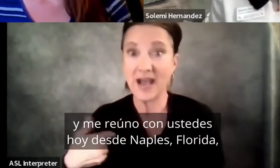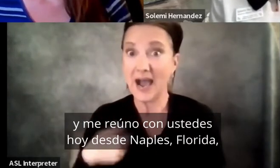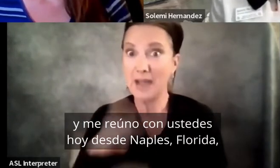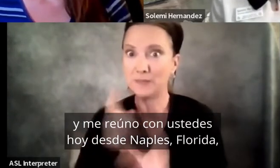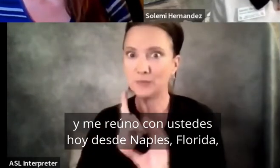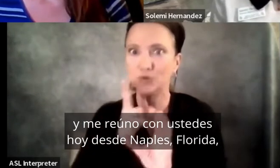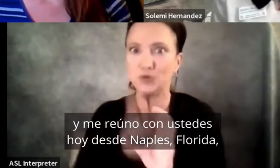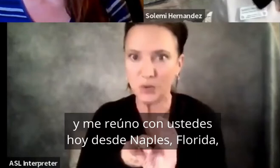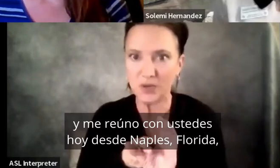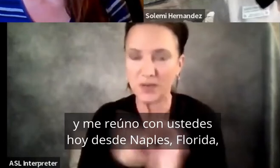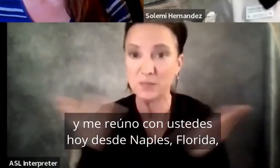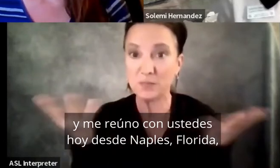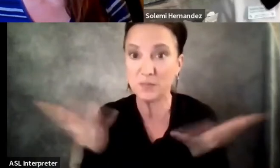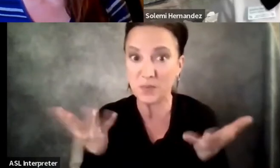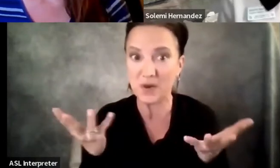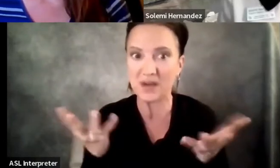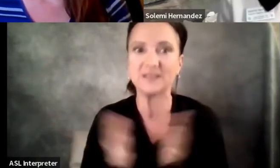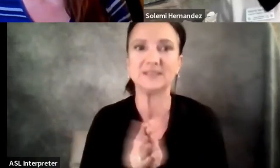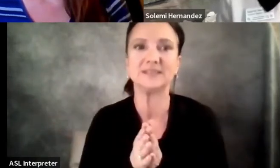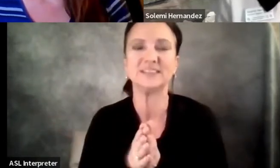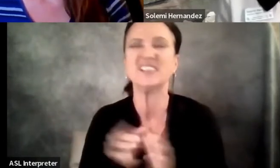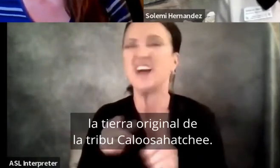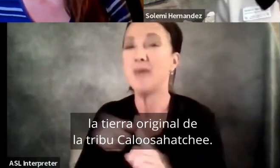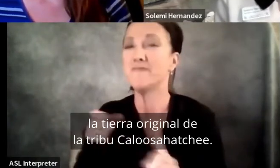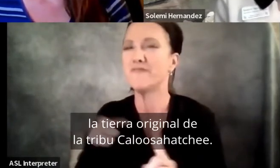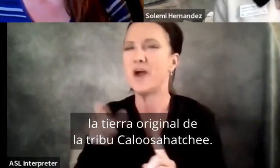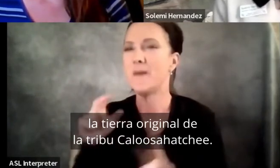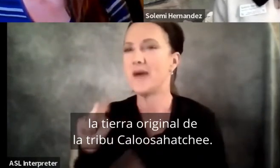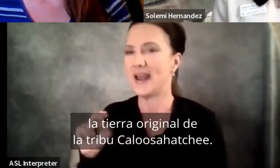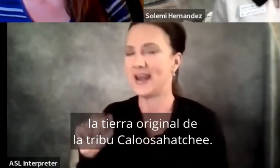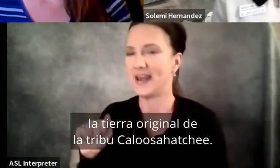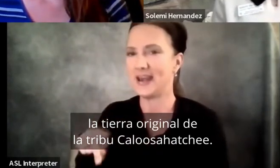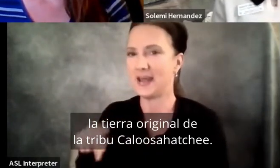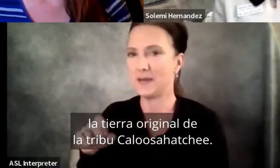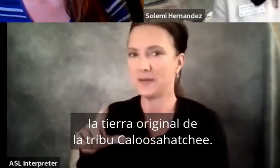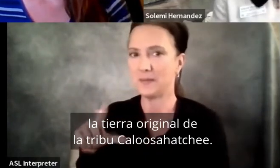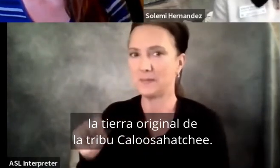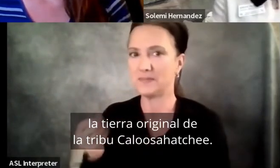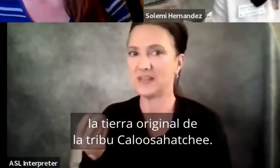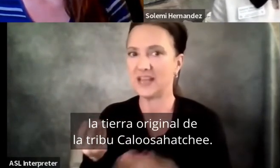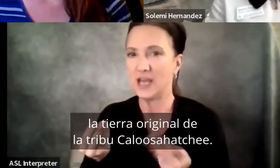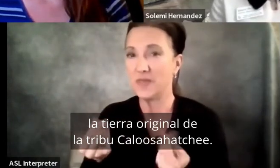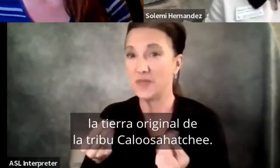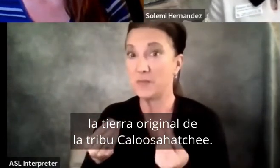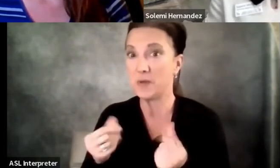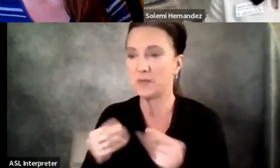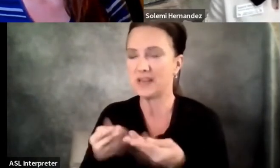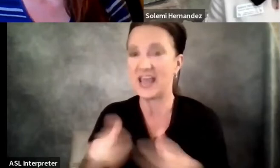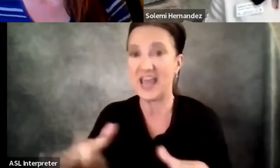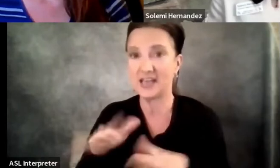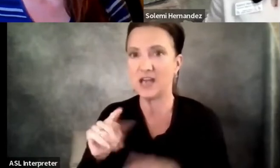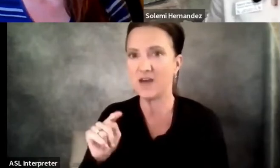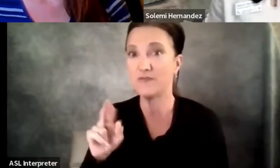today from Naples, Florida, the original land of the Caloosahatchee tribe.